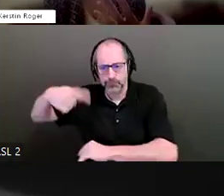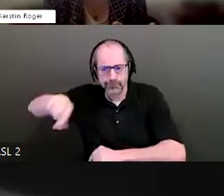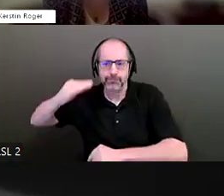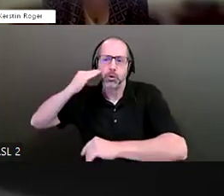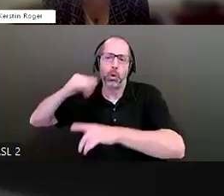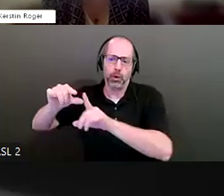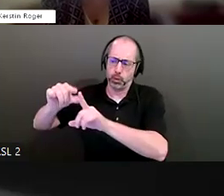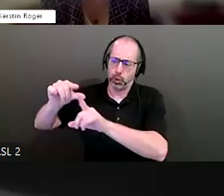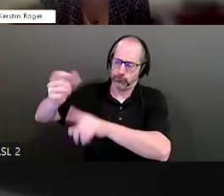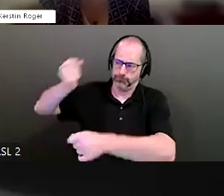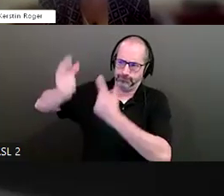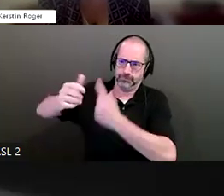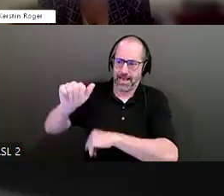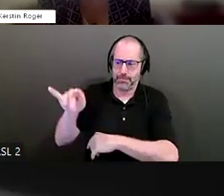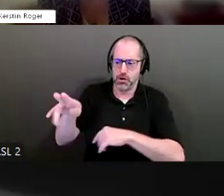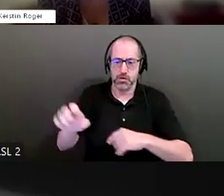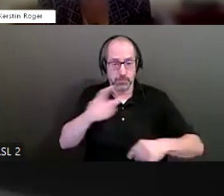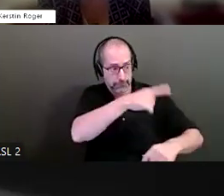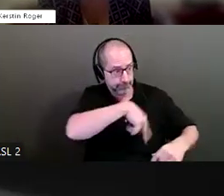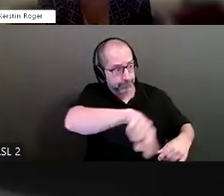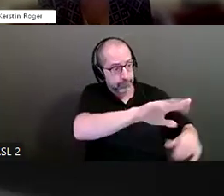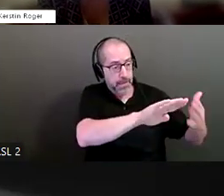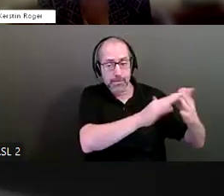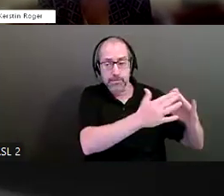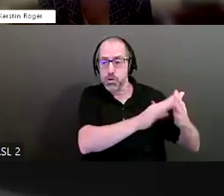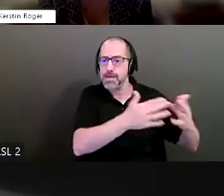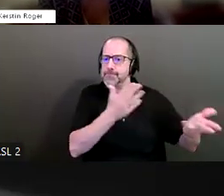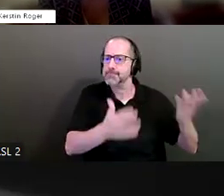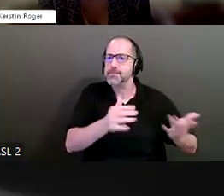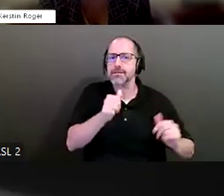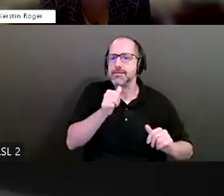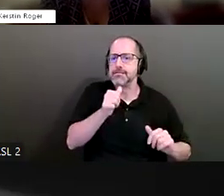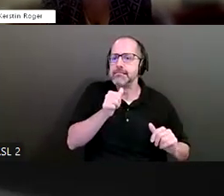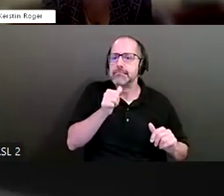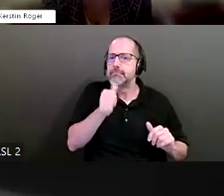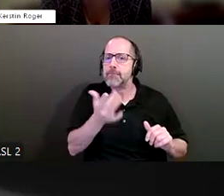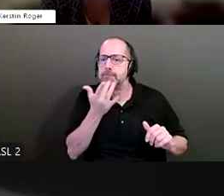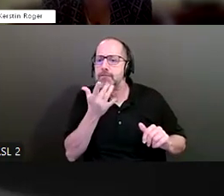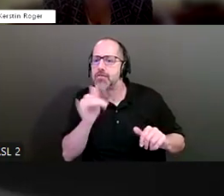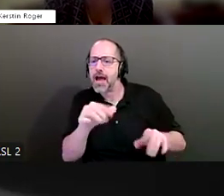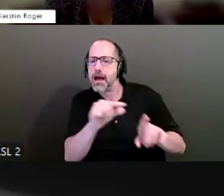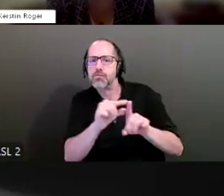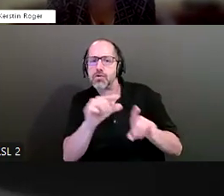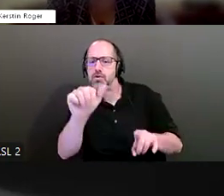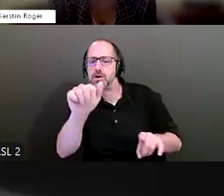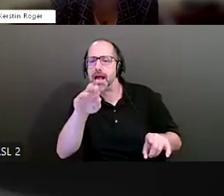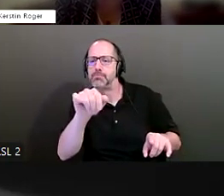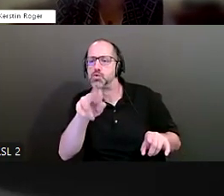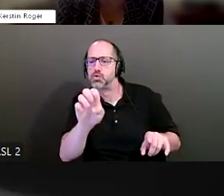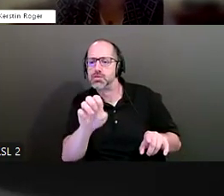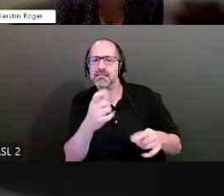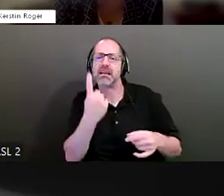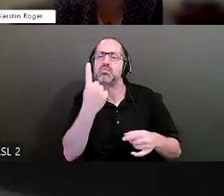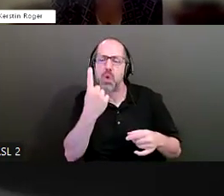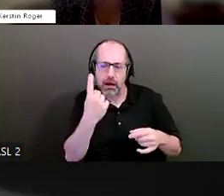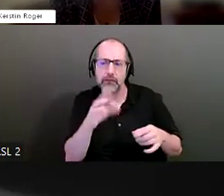it may not be the most effective way to be working with folks in the community. So that was one of the